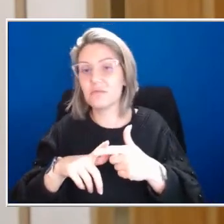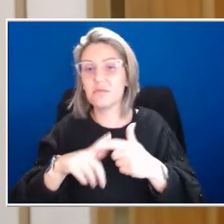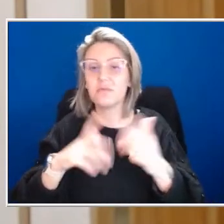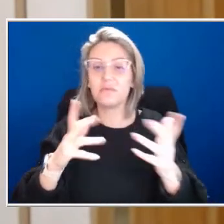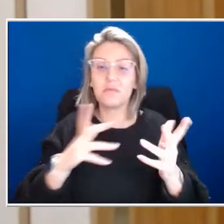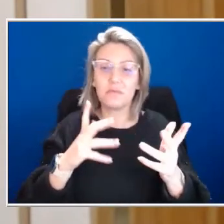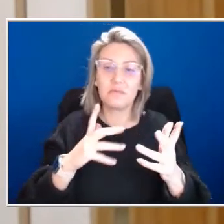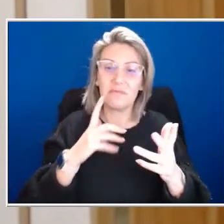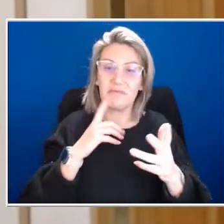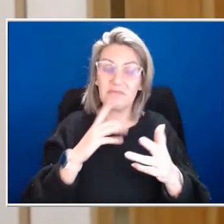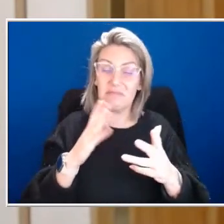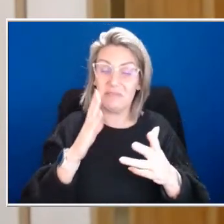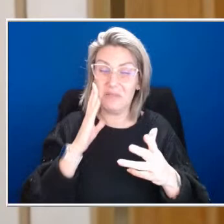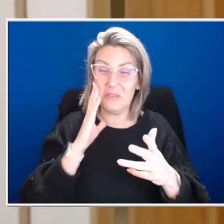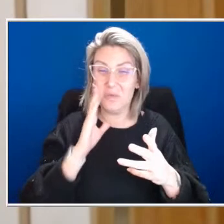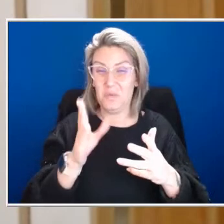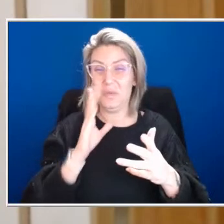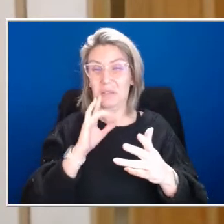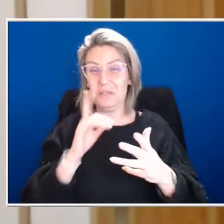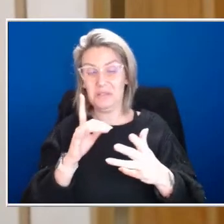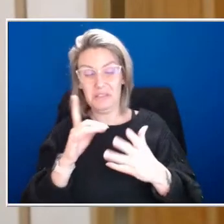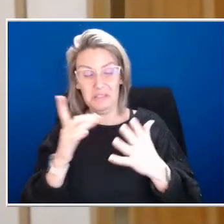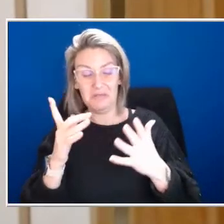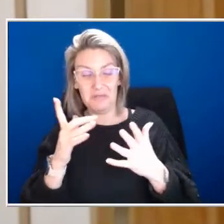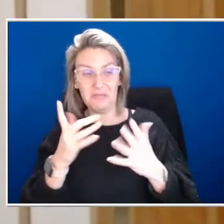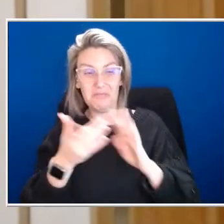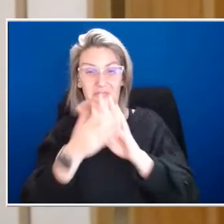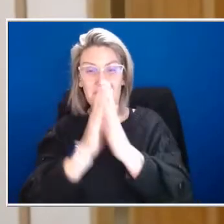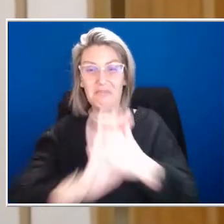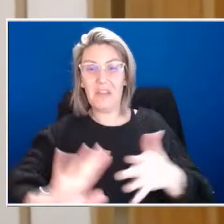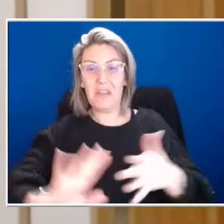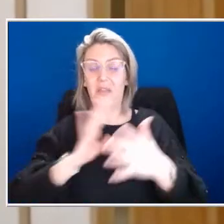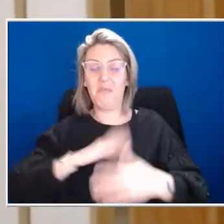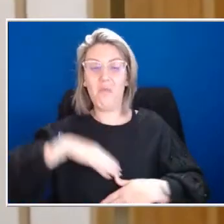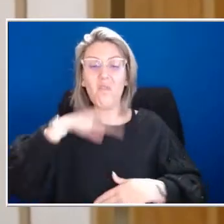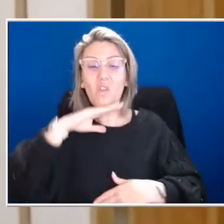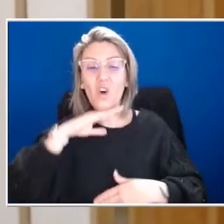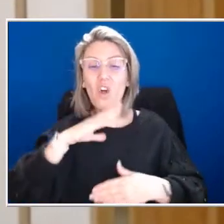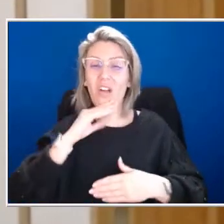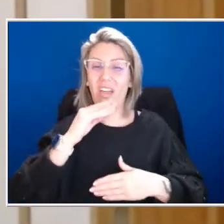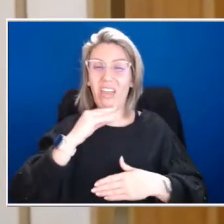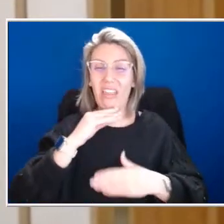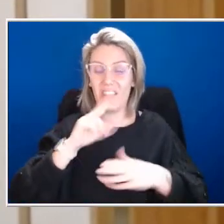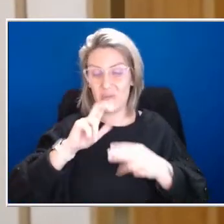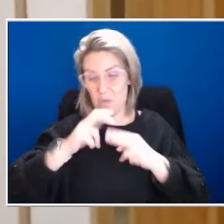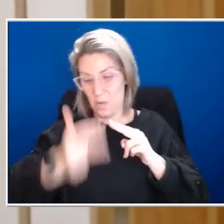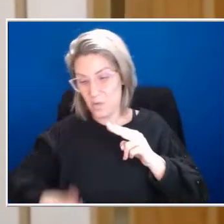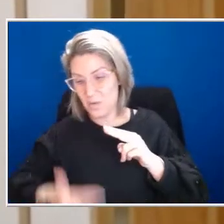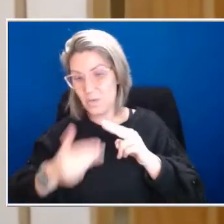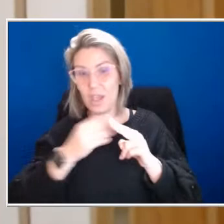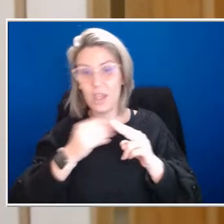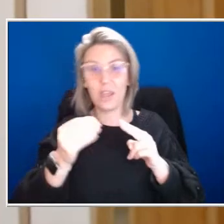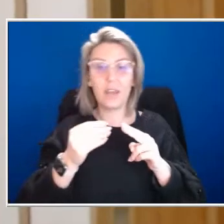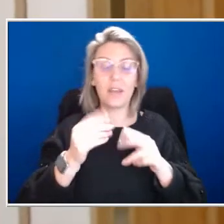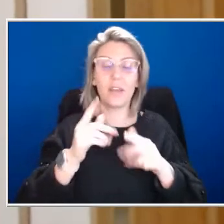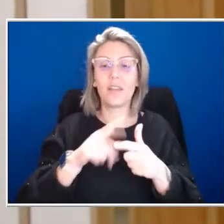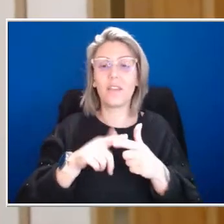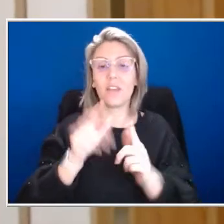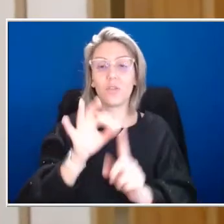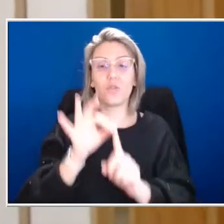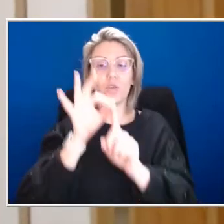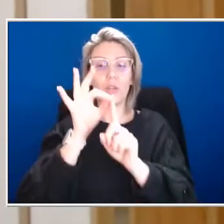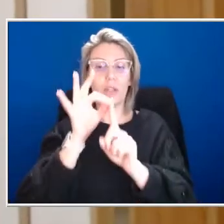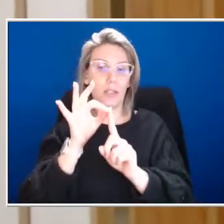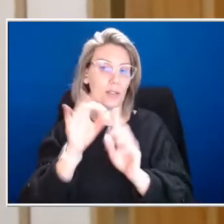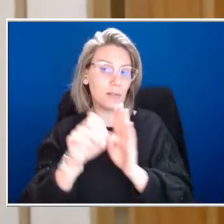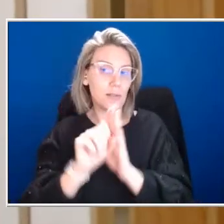full easily even after taking part of their meals. So these are most common symptoms. Then some unique